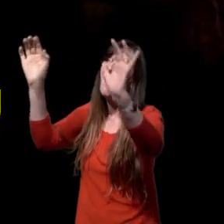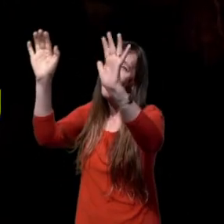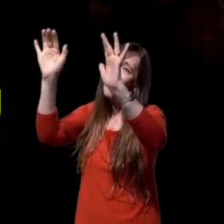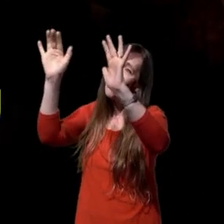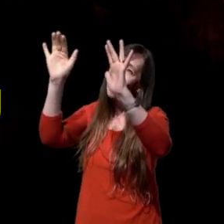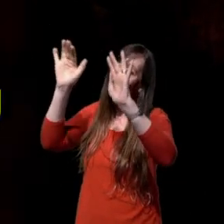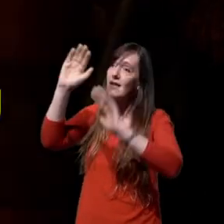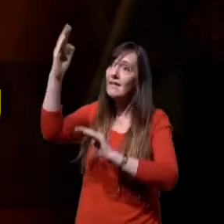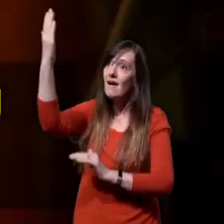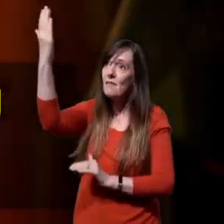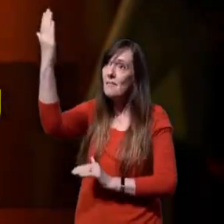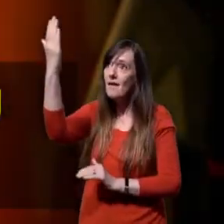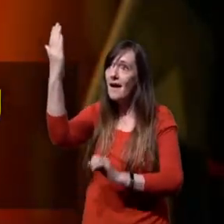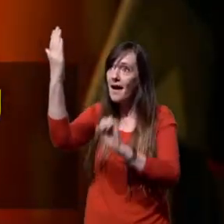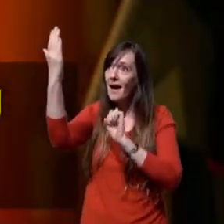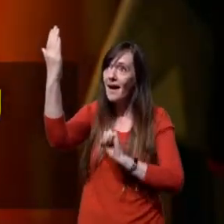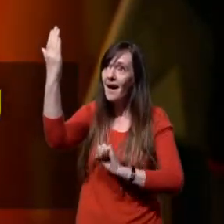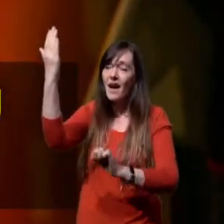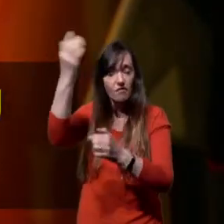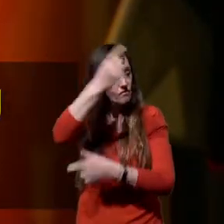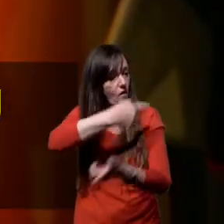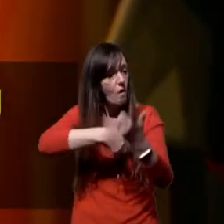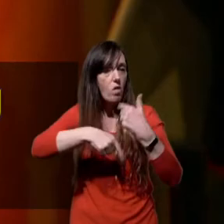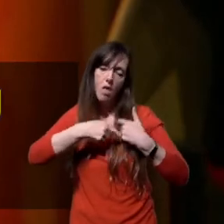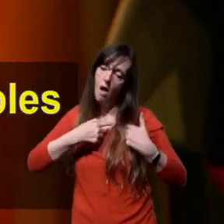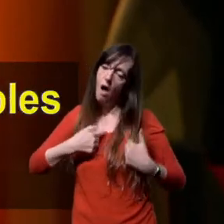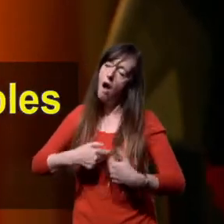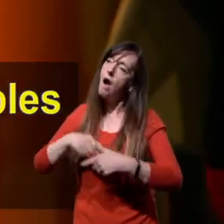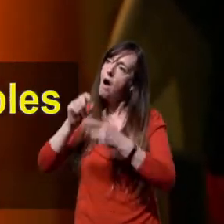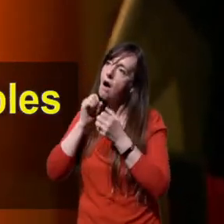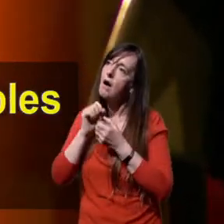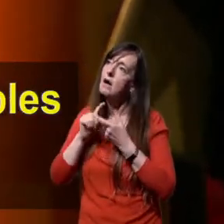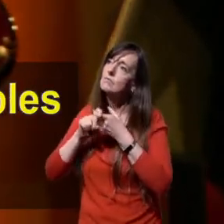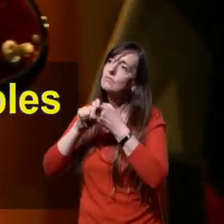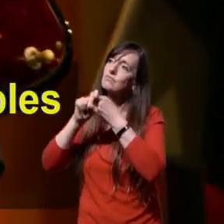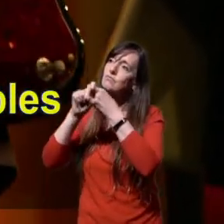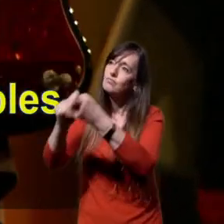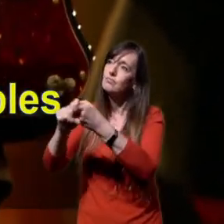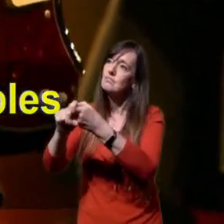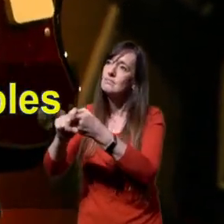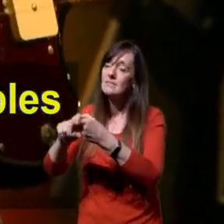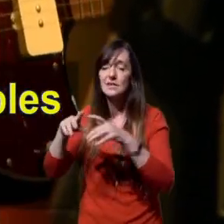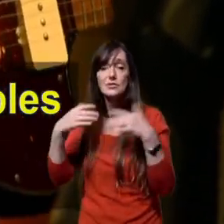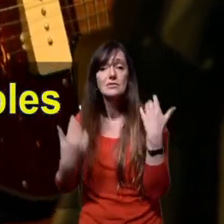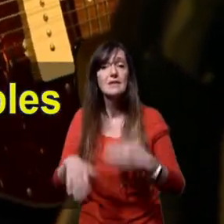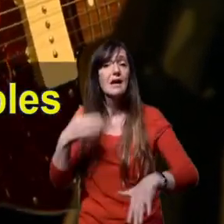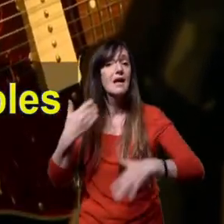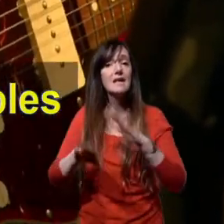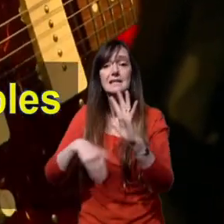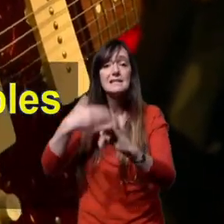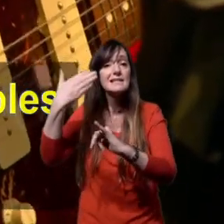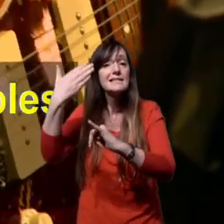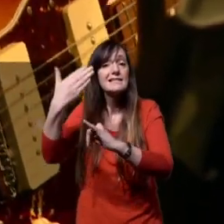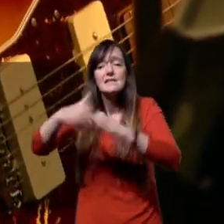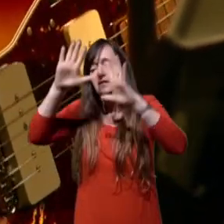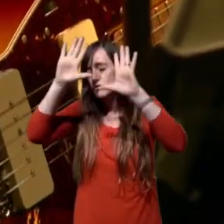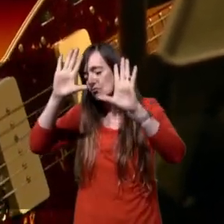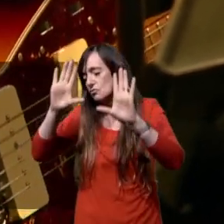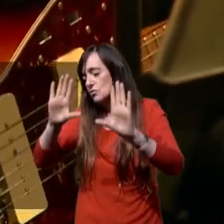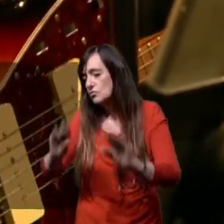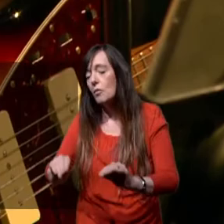light that is coming for the heart that holds on. And there will be an end to